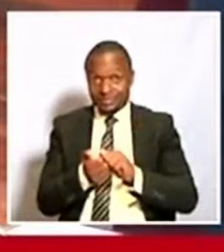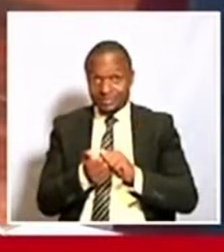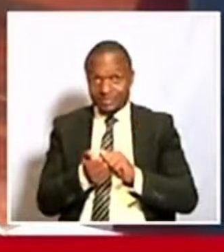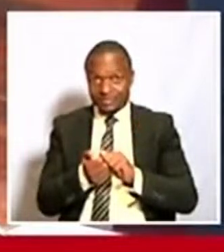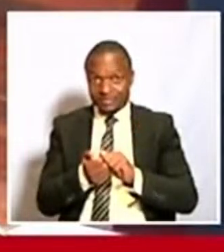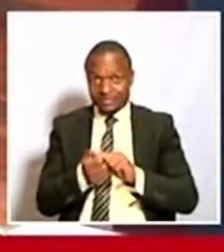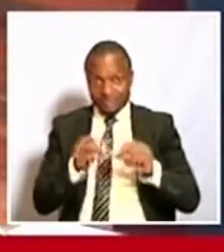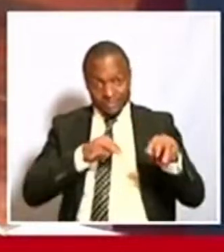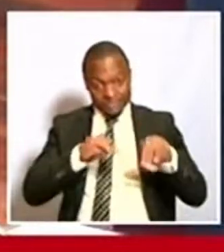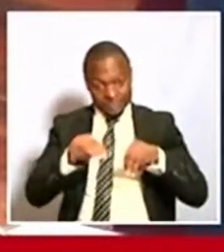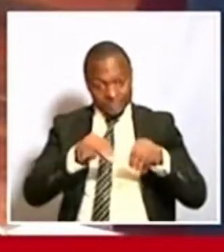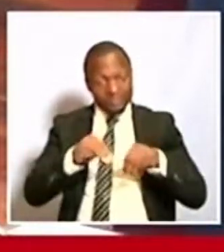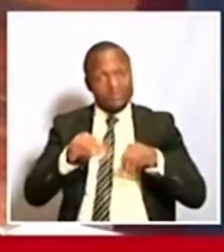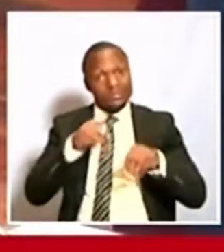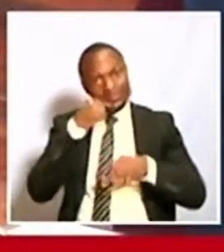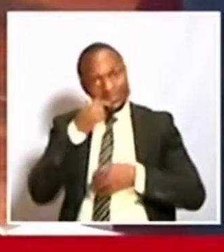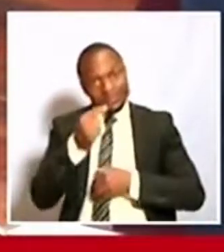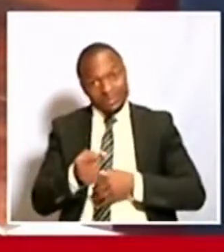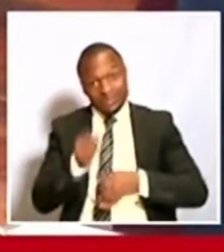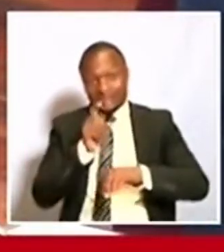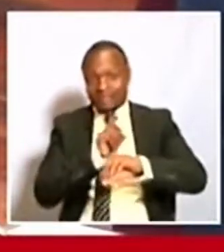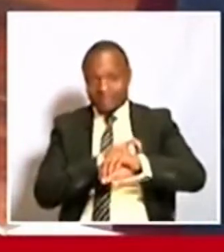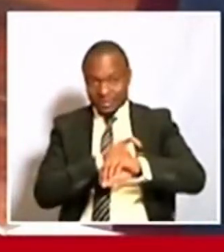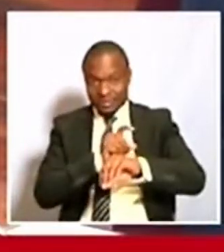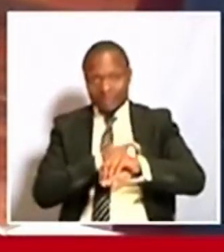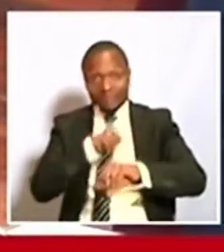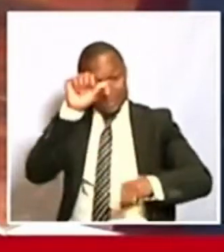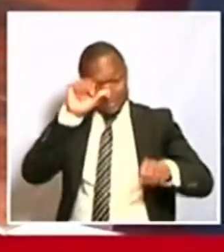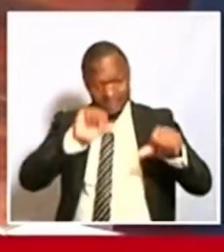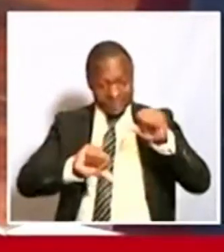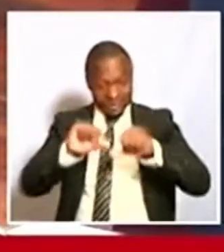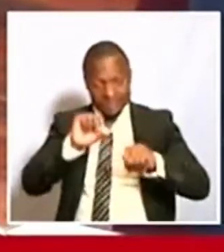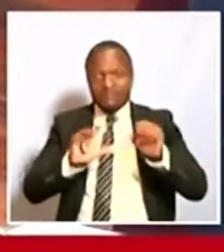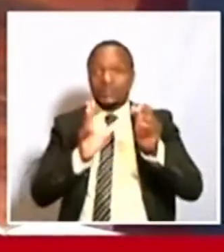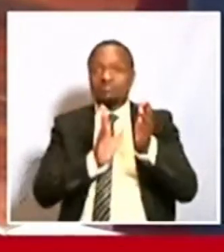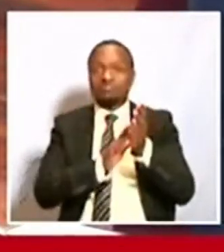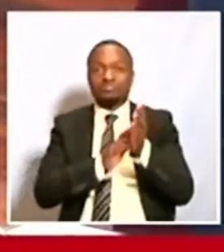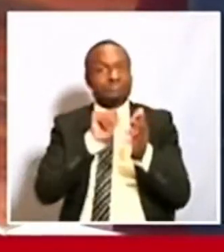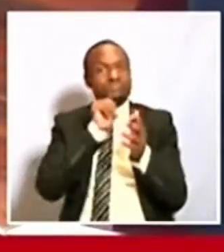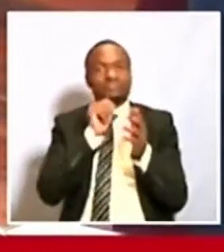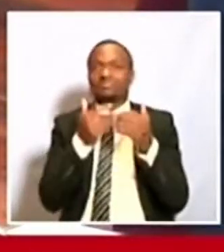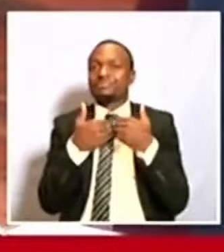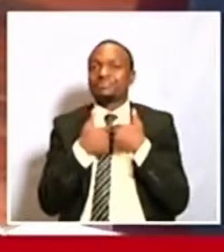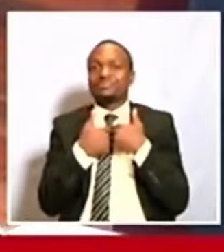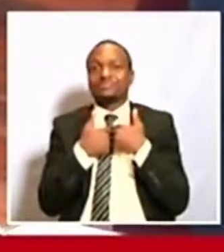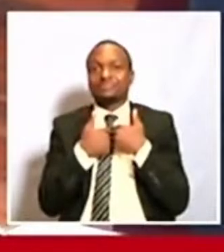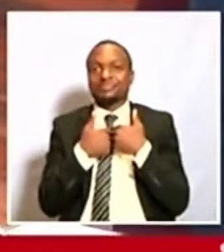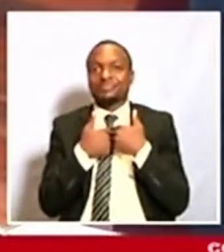is that management wishes to state that at the time of the audit, the school did not have,